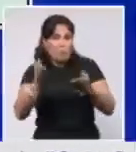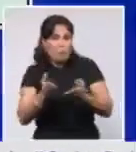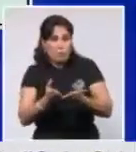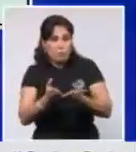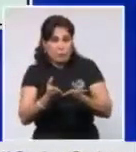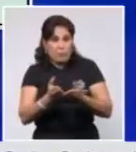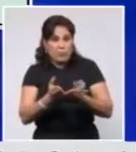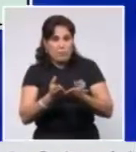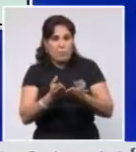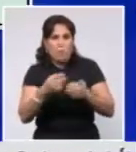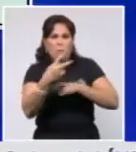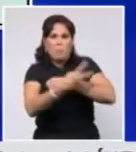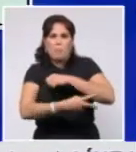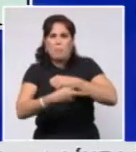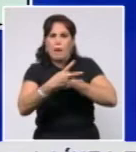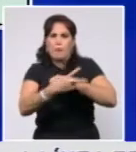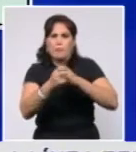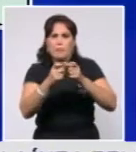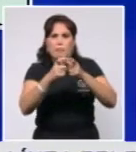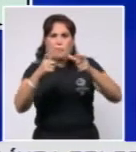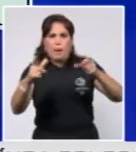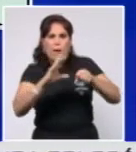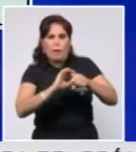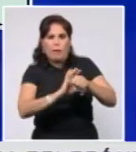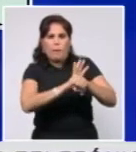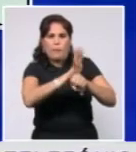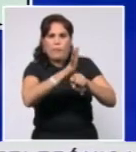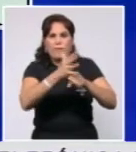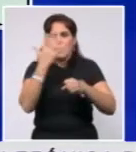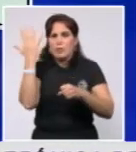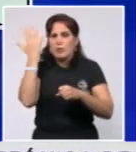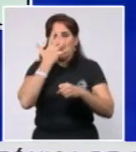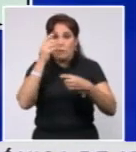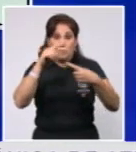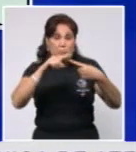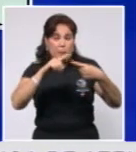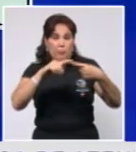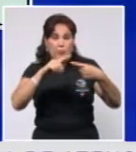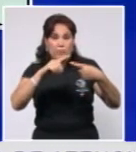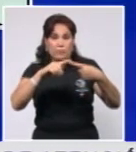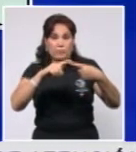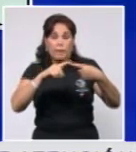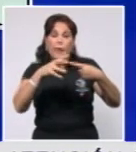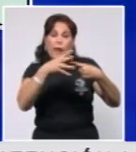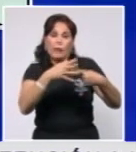list of countries worst affected by the pandemic, with over